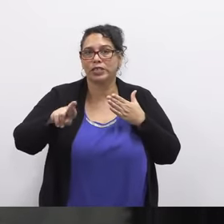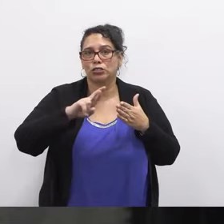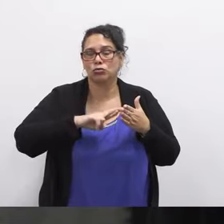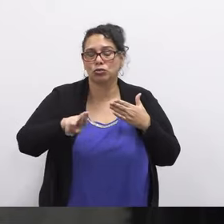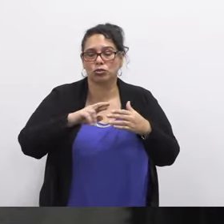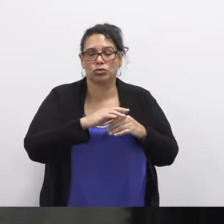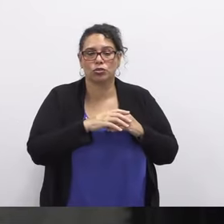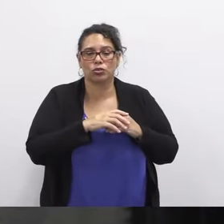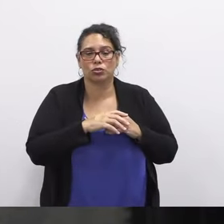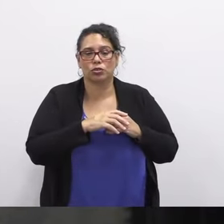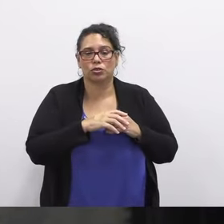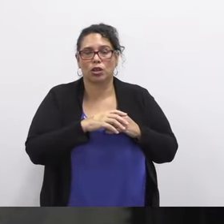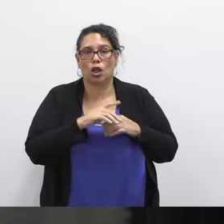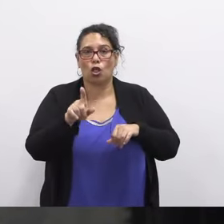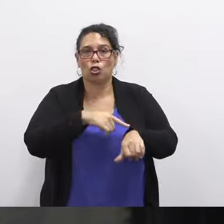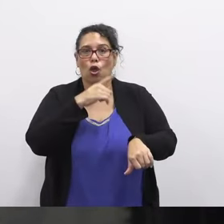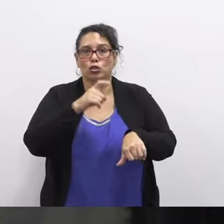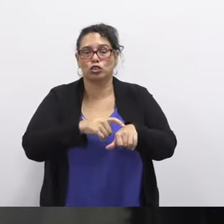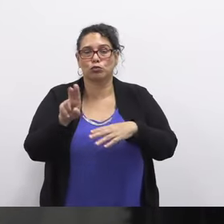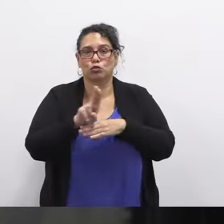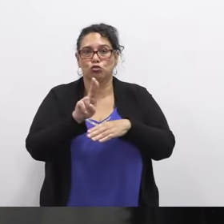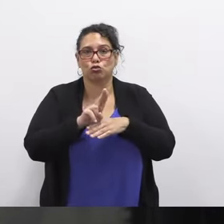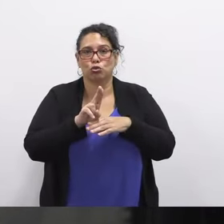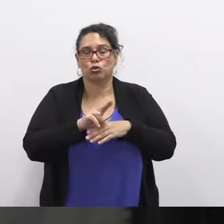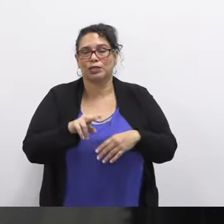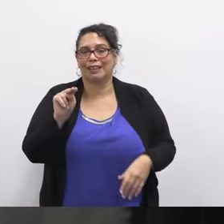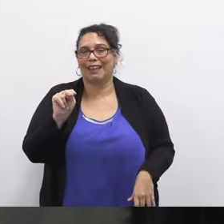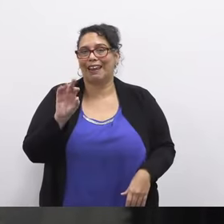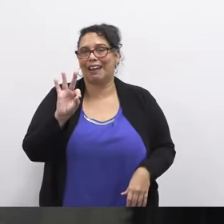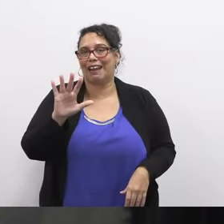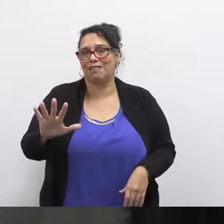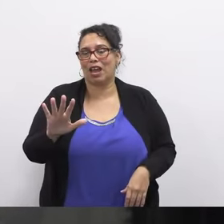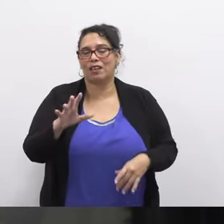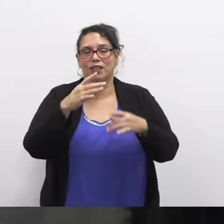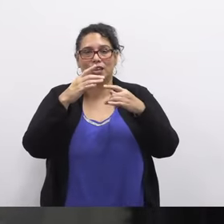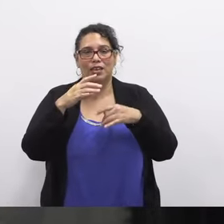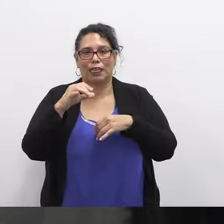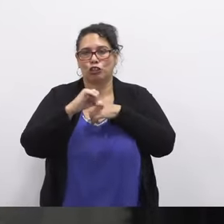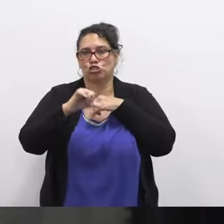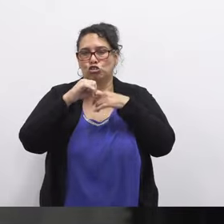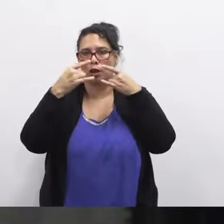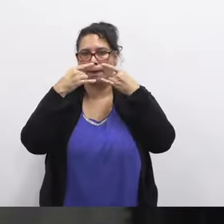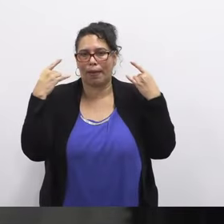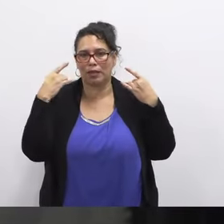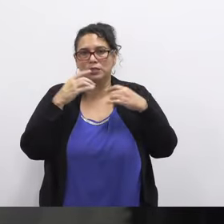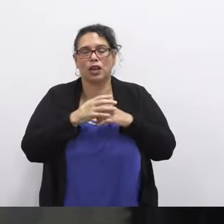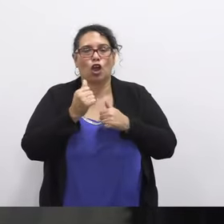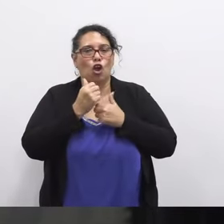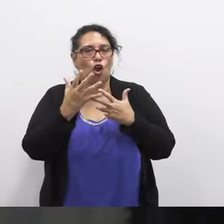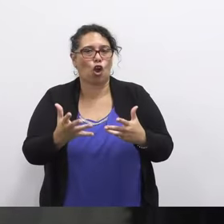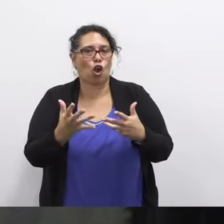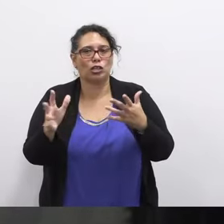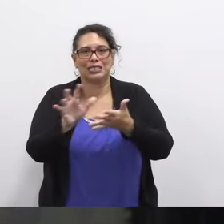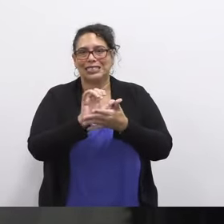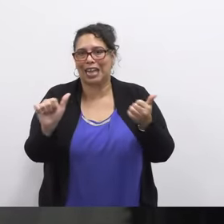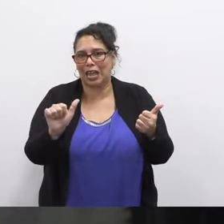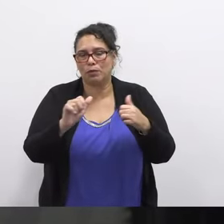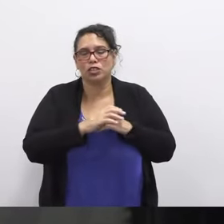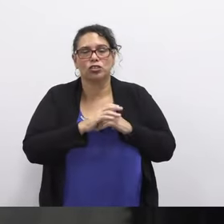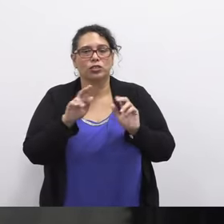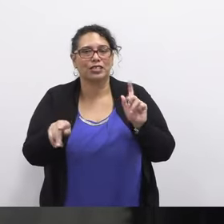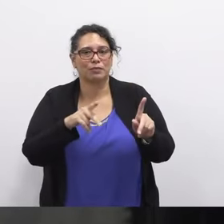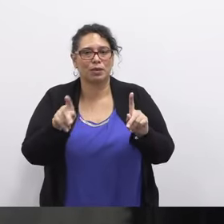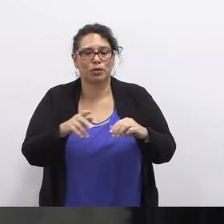on the long-term use of these N95 and the surgical masks, and they cause all kinds of damage to